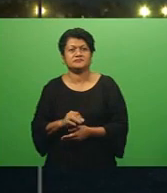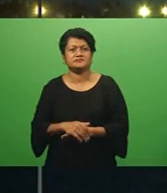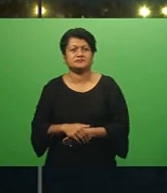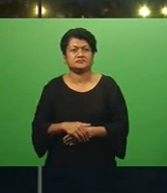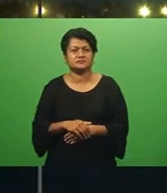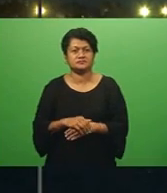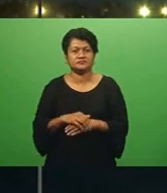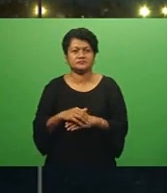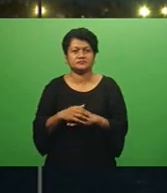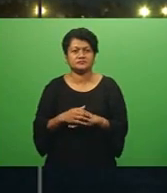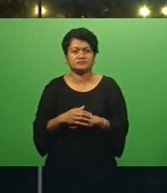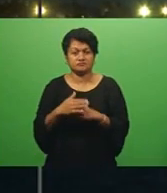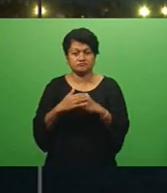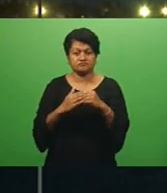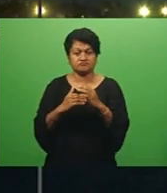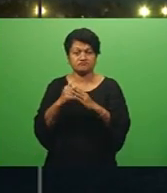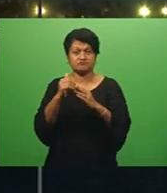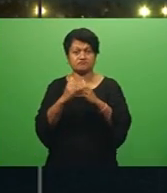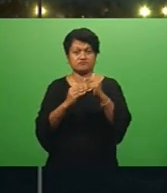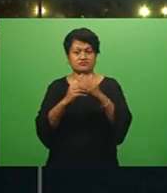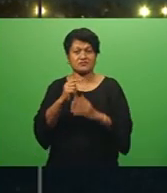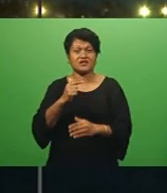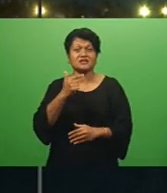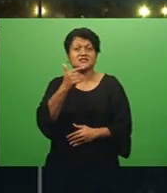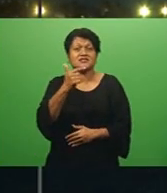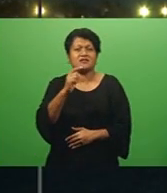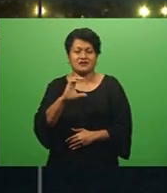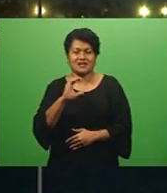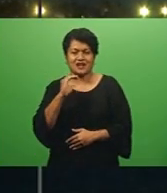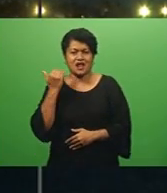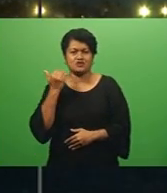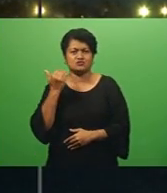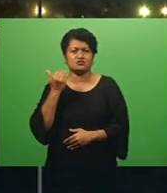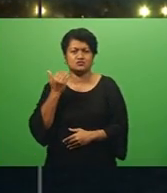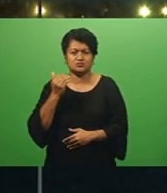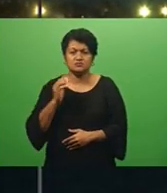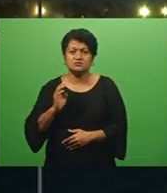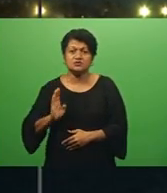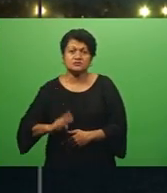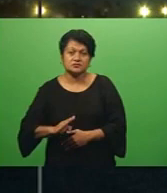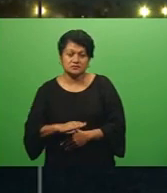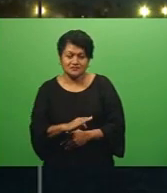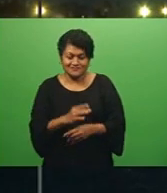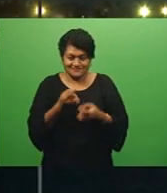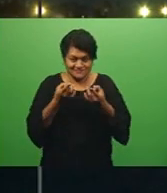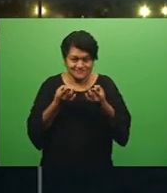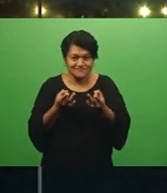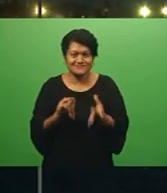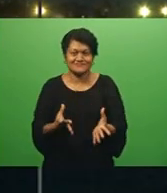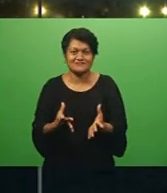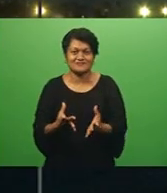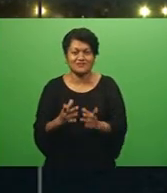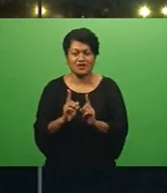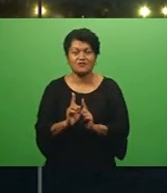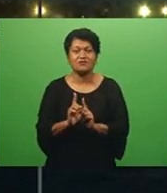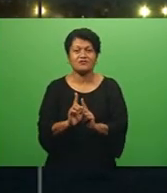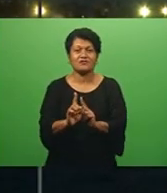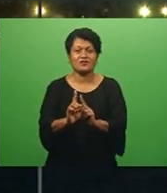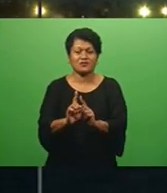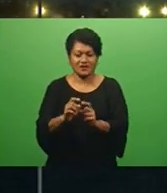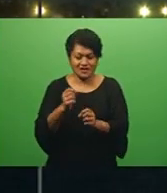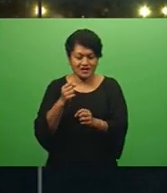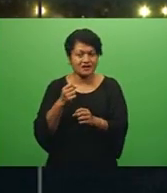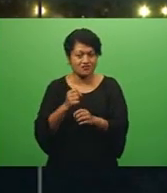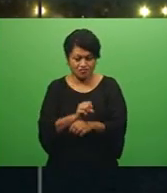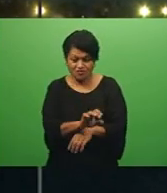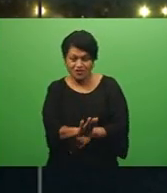Construction of a 7-classroom building block at Lekutu Secondary School in Bua has started following the groundbreaking ceremony this week.